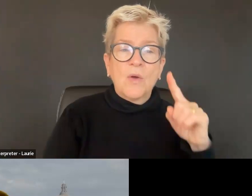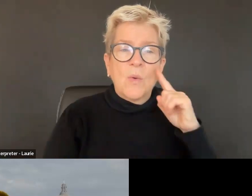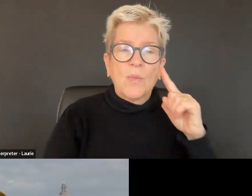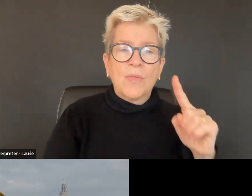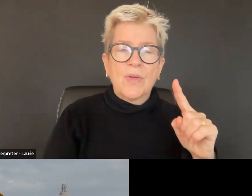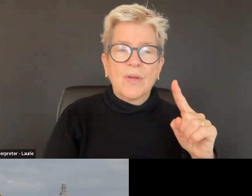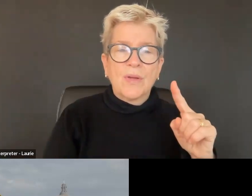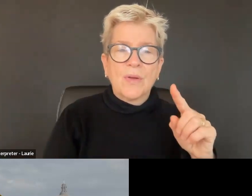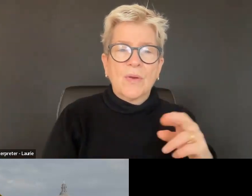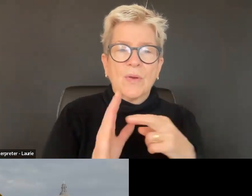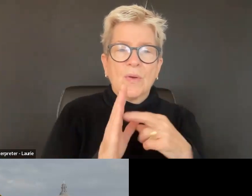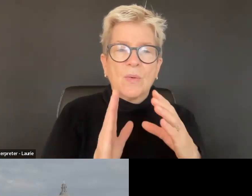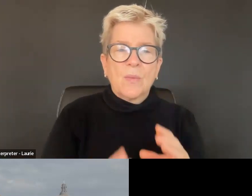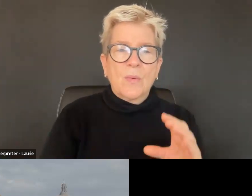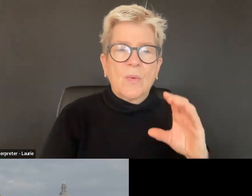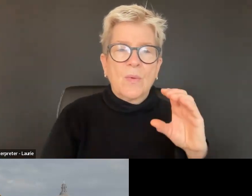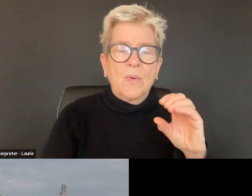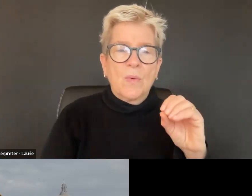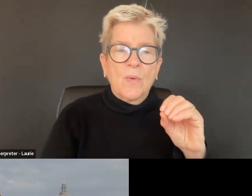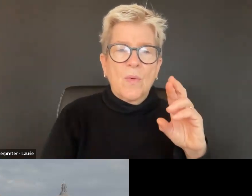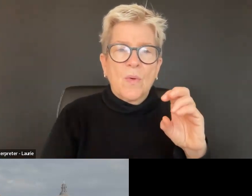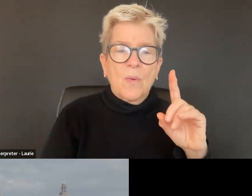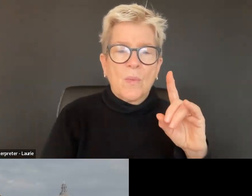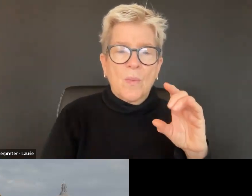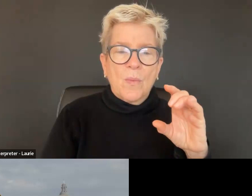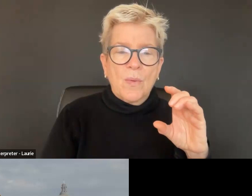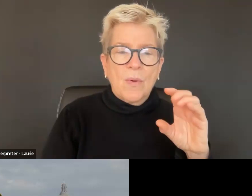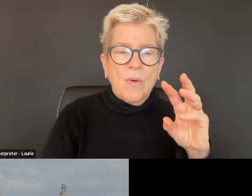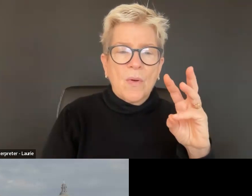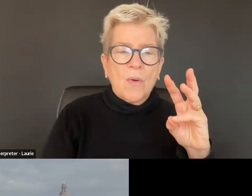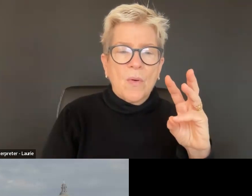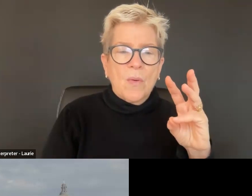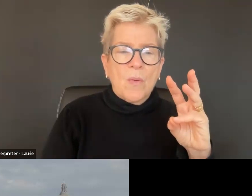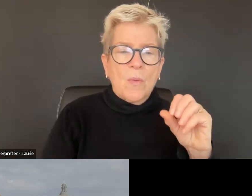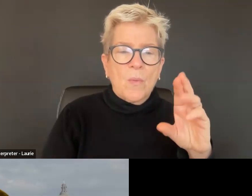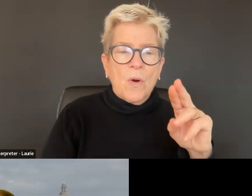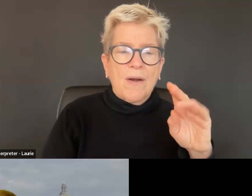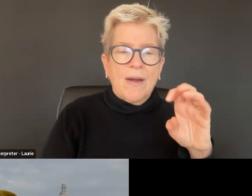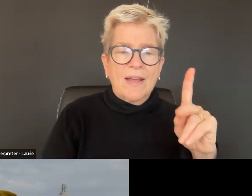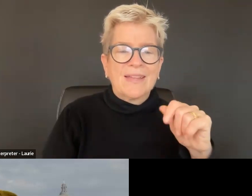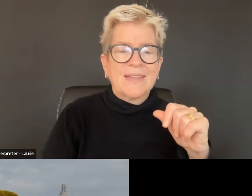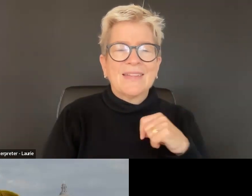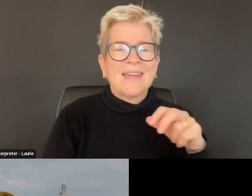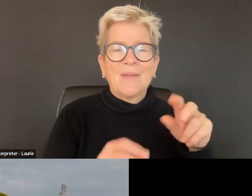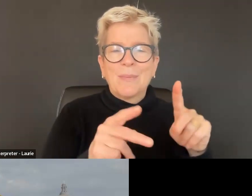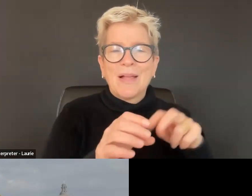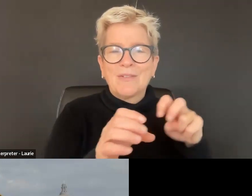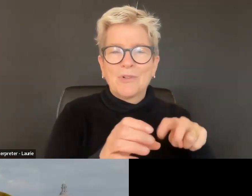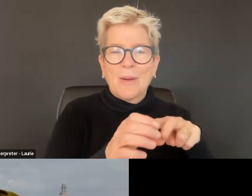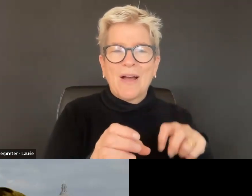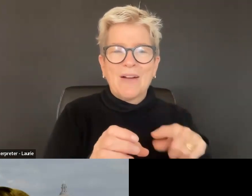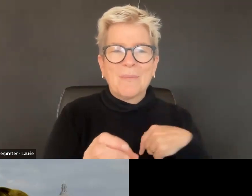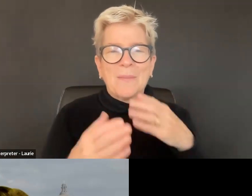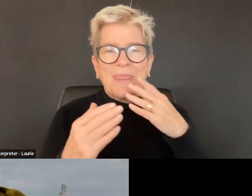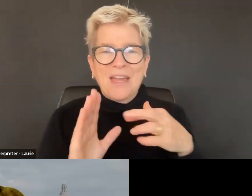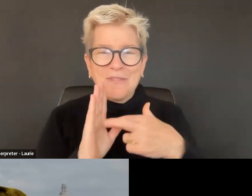or Representative Dent are with us today. And it looks like Rep. Orwell might have had to drop off too. So thank you for representing today.